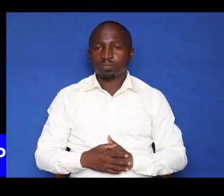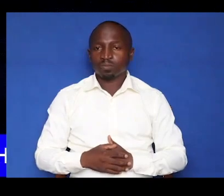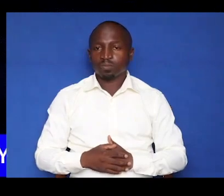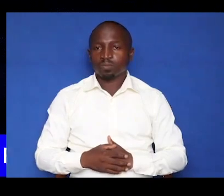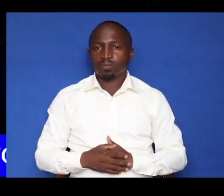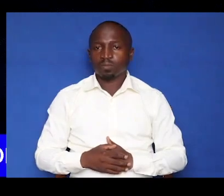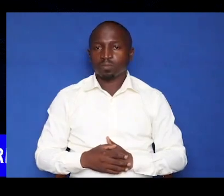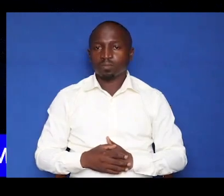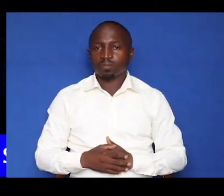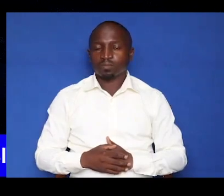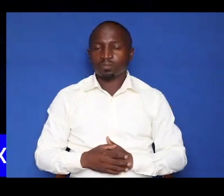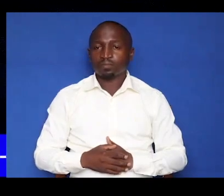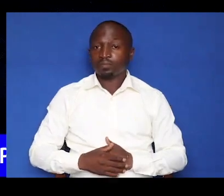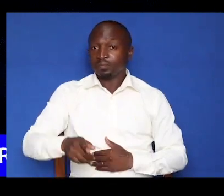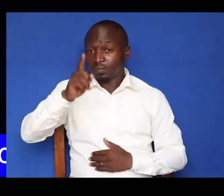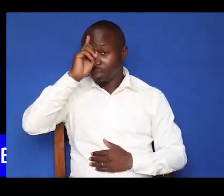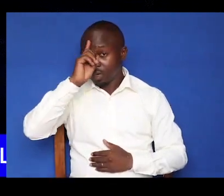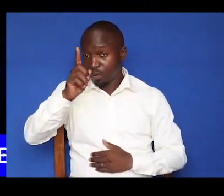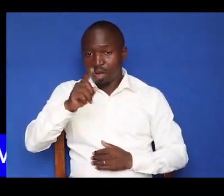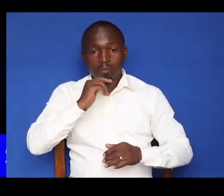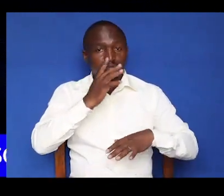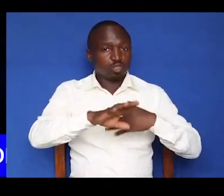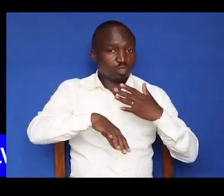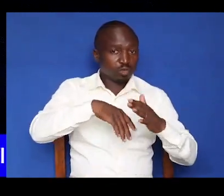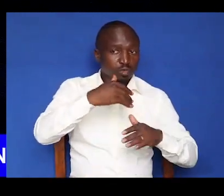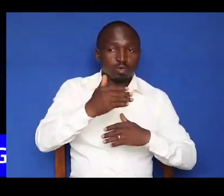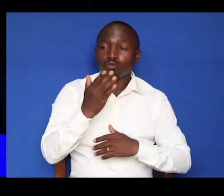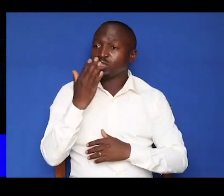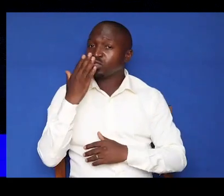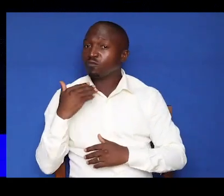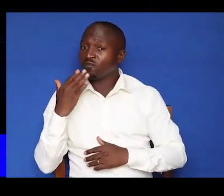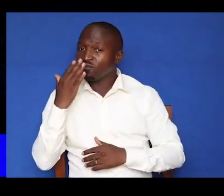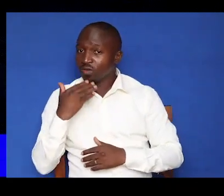understanding the chemical composition of salinity